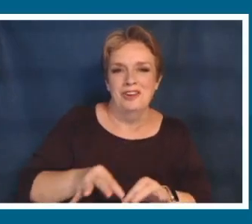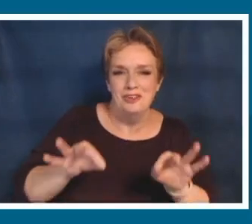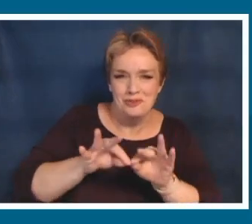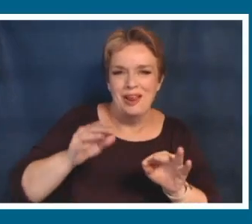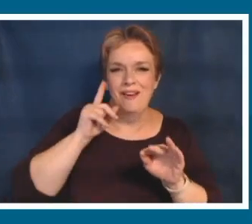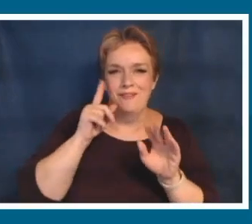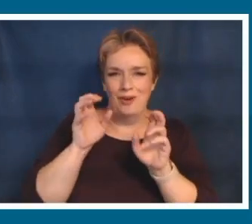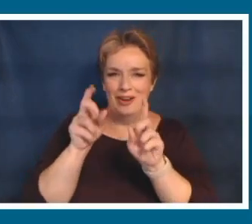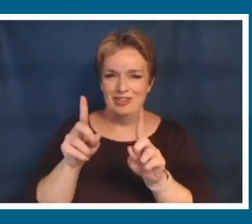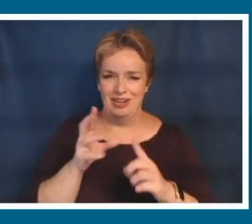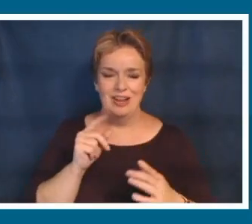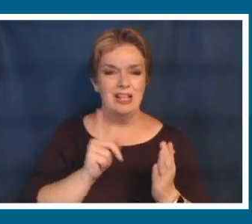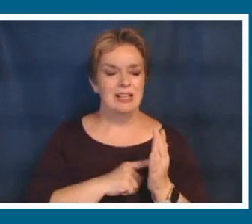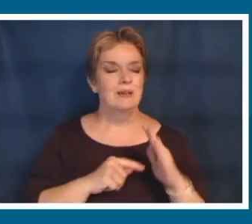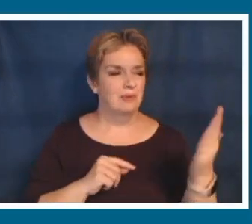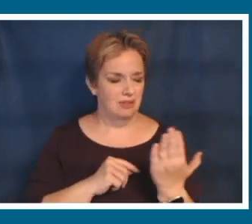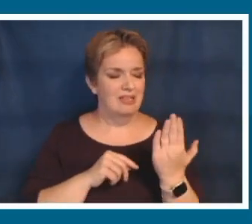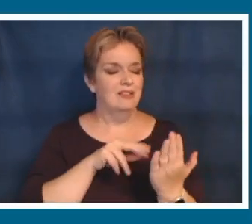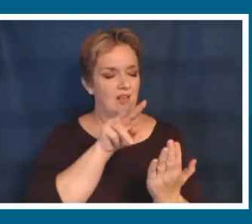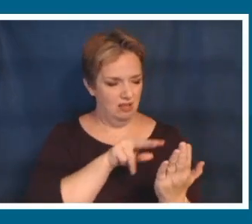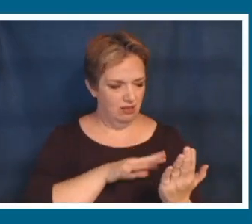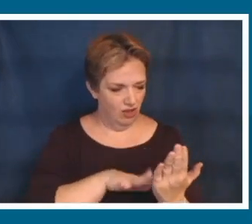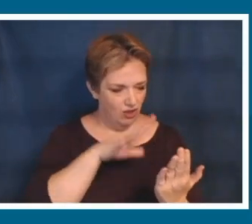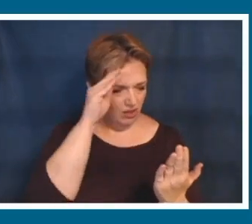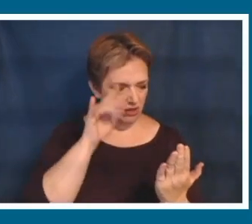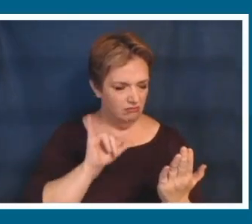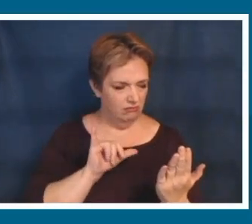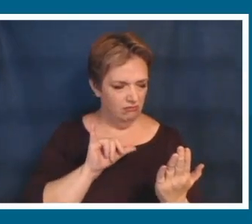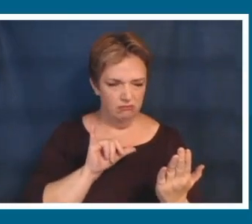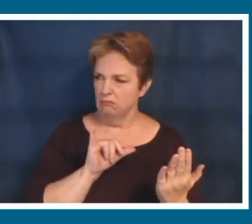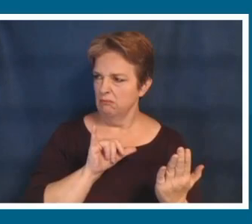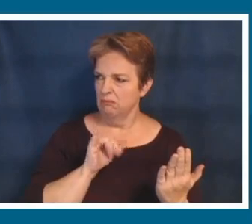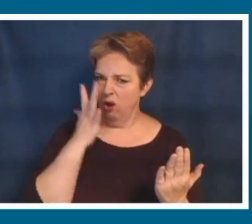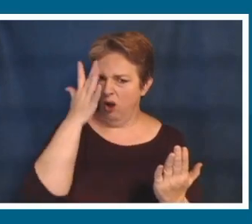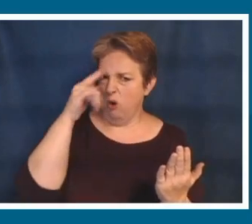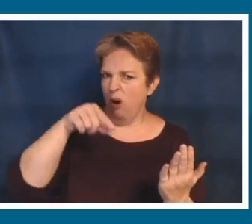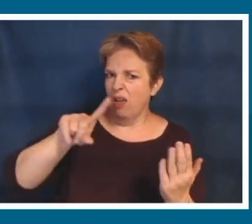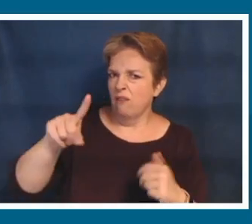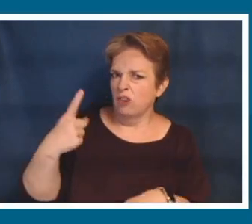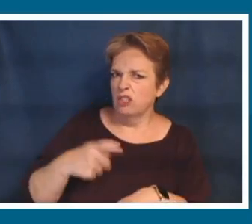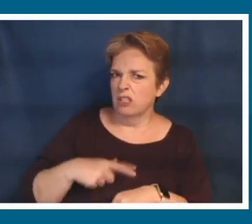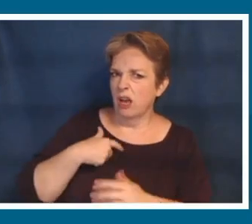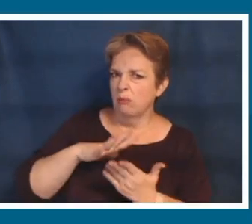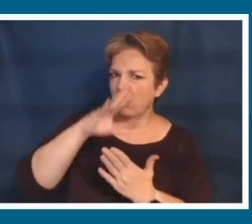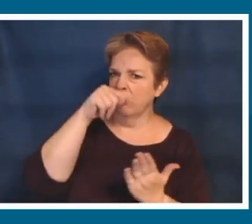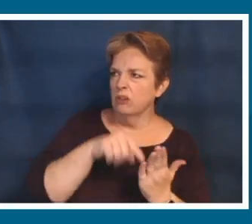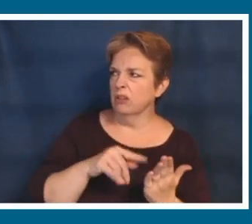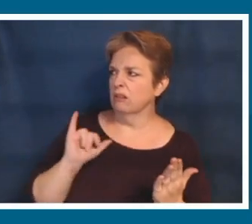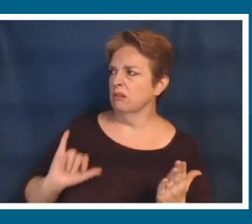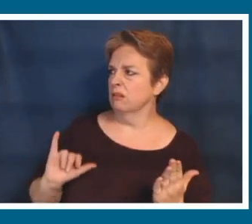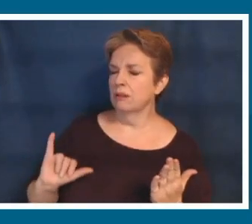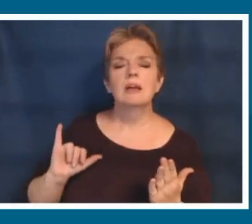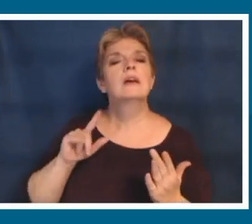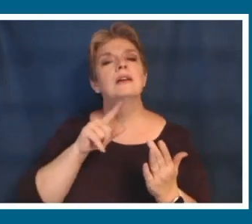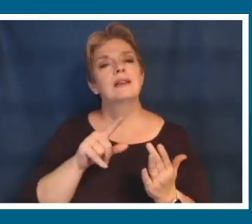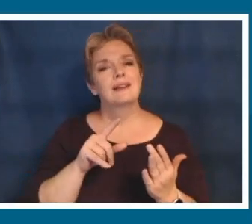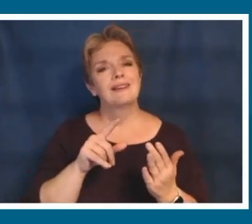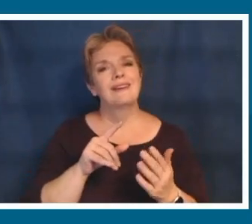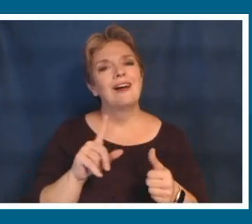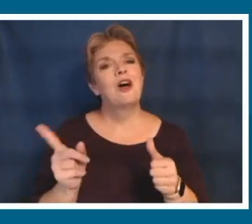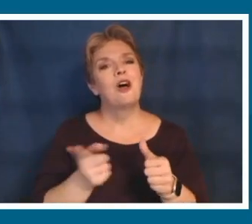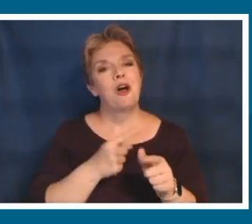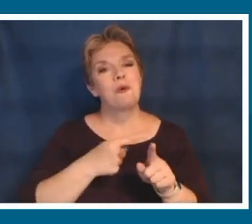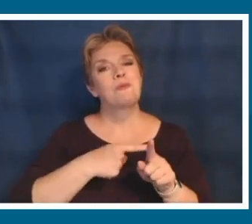first time? So all those things, I think, make it possible, those questions to be answered in